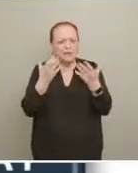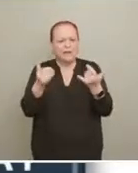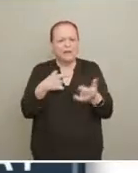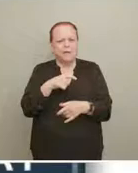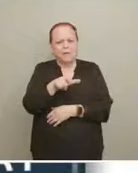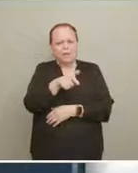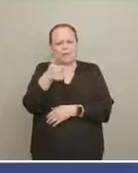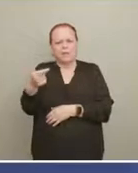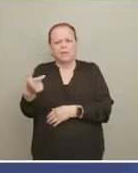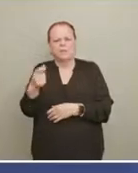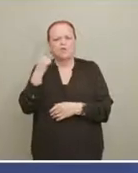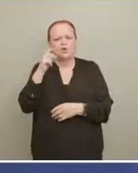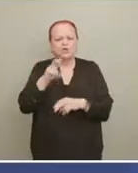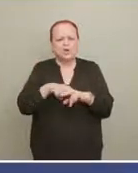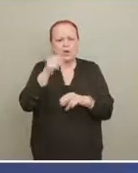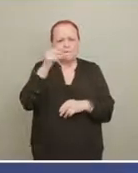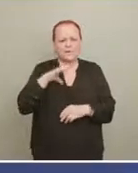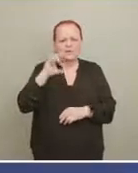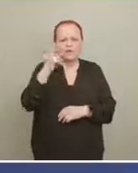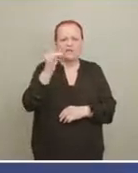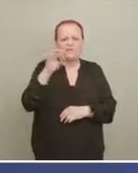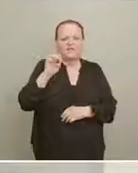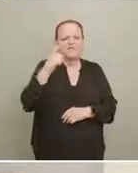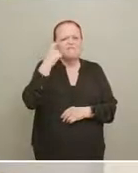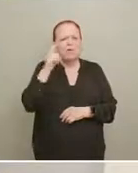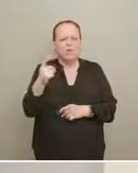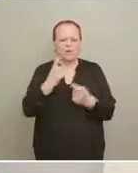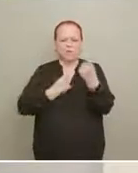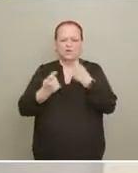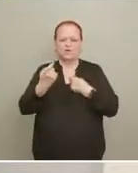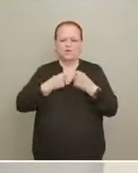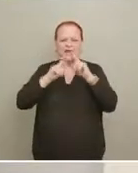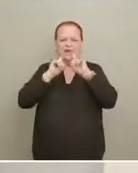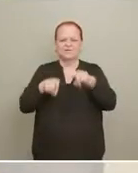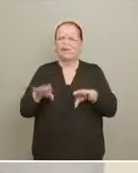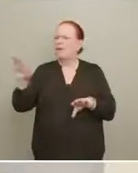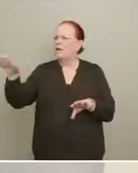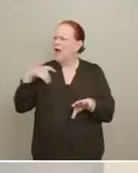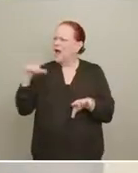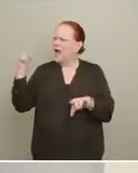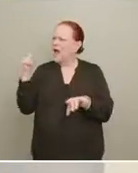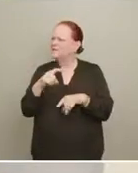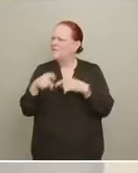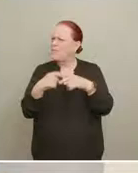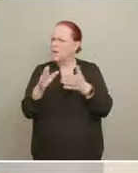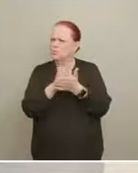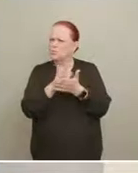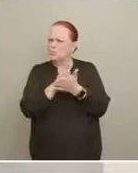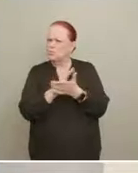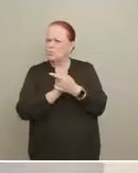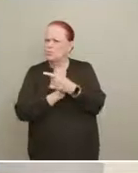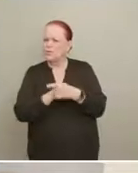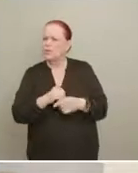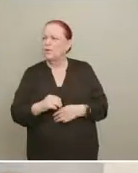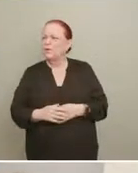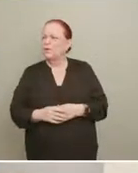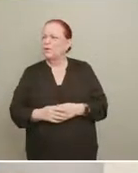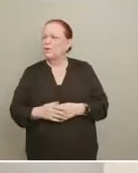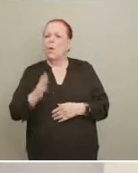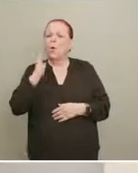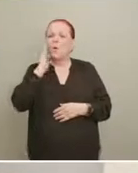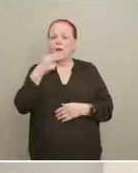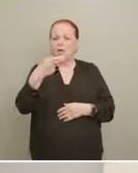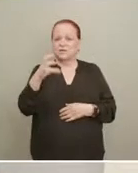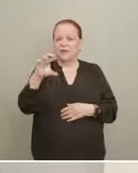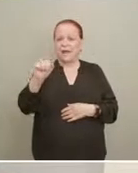it back to Chairman Chafee for Q&A. Dr. Chuck, can I ask a question? Yes, about ma'am. Schools? So will you be will the